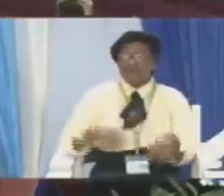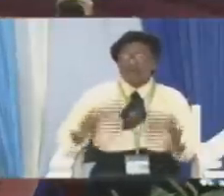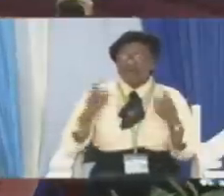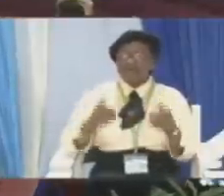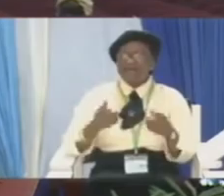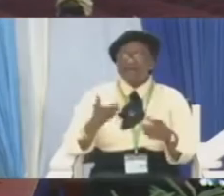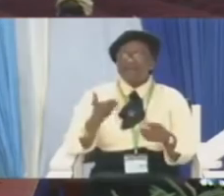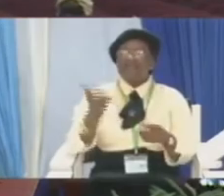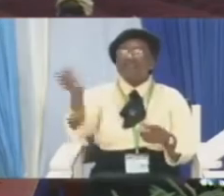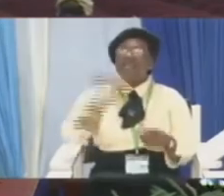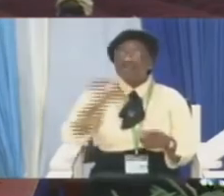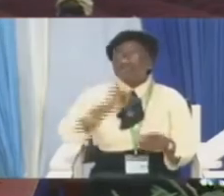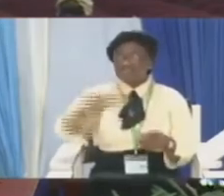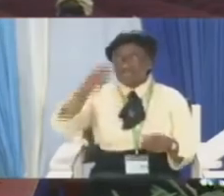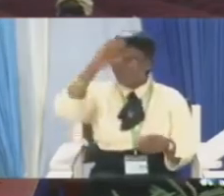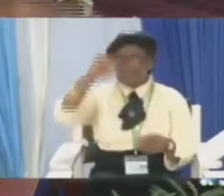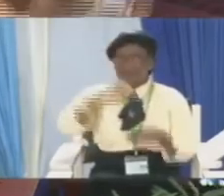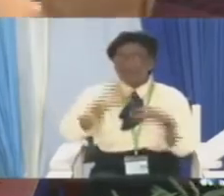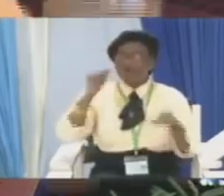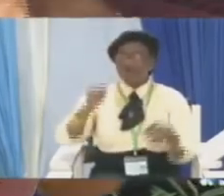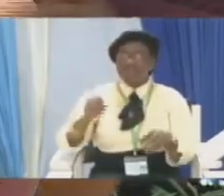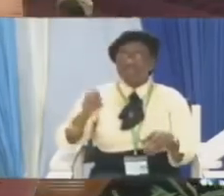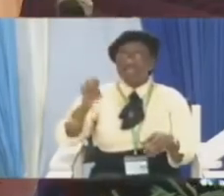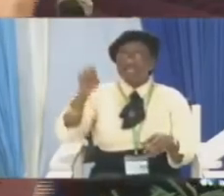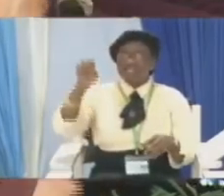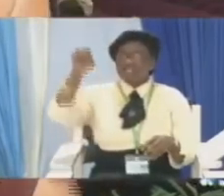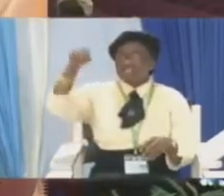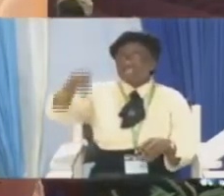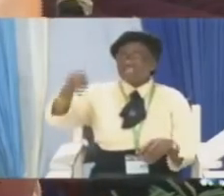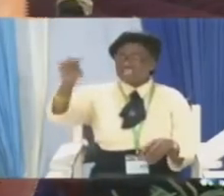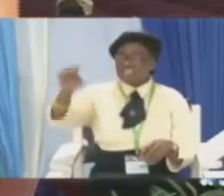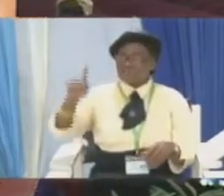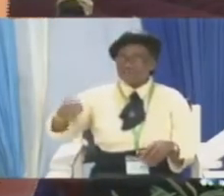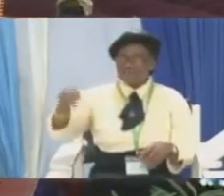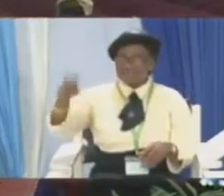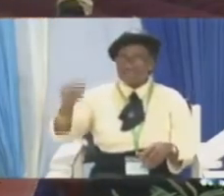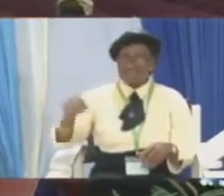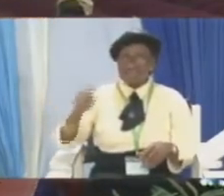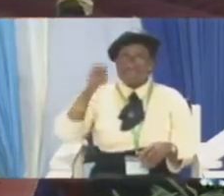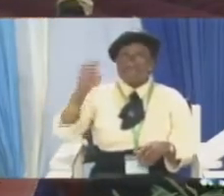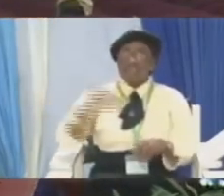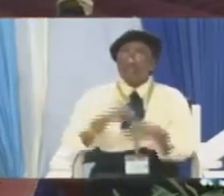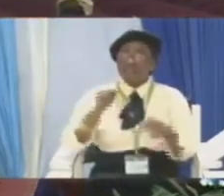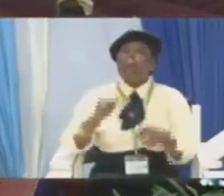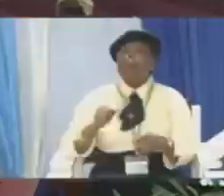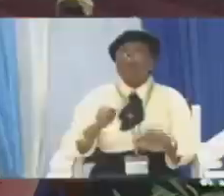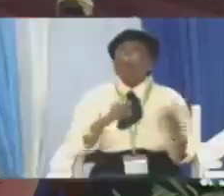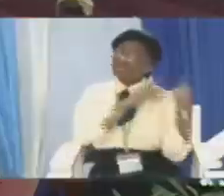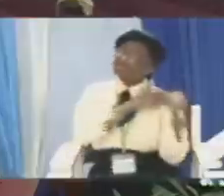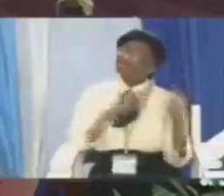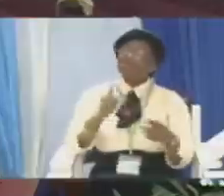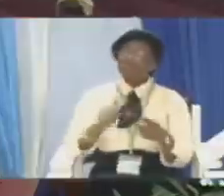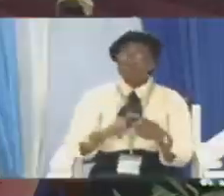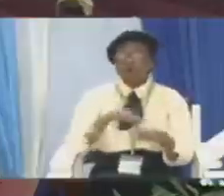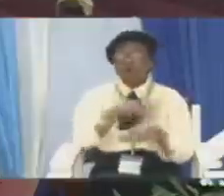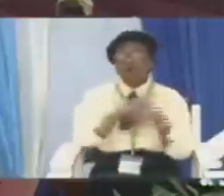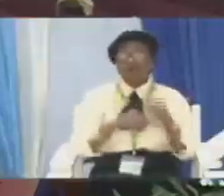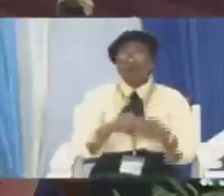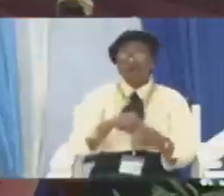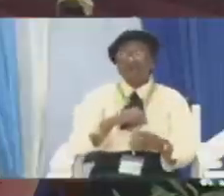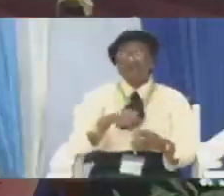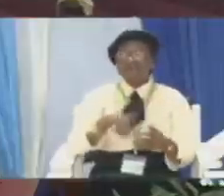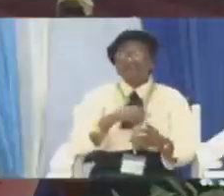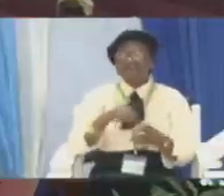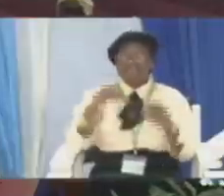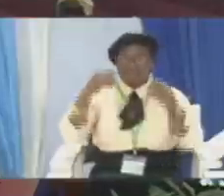And when he got to a point that he began to see himself as the one responsible for all these successes, God used